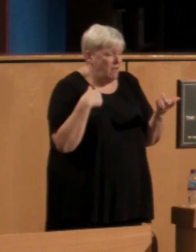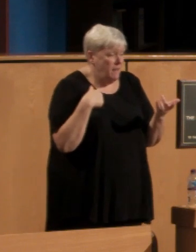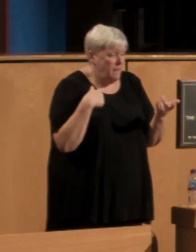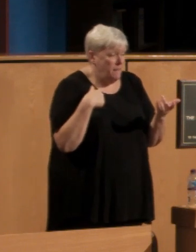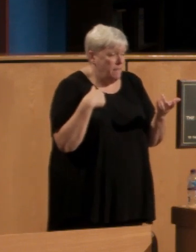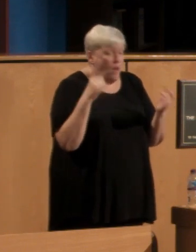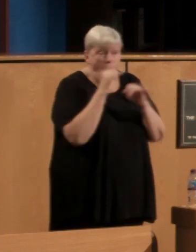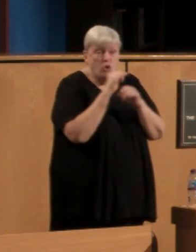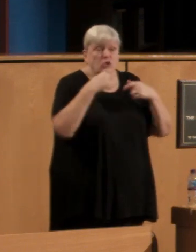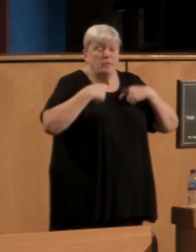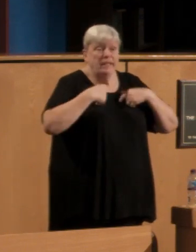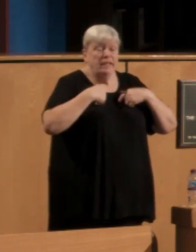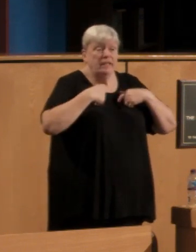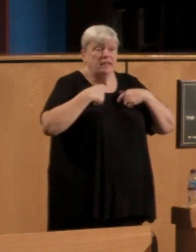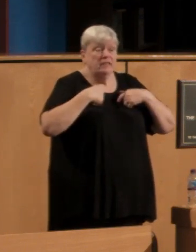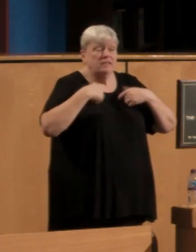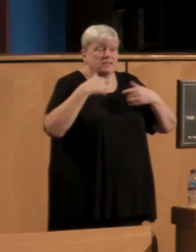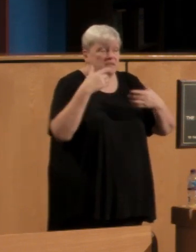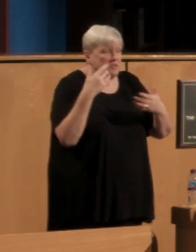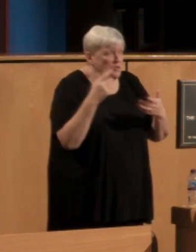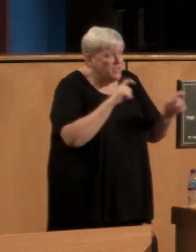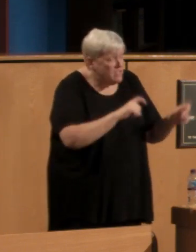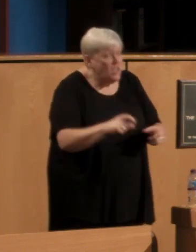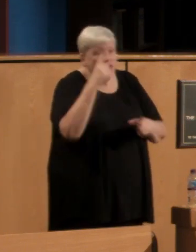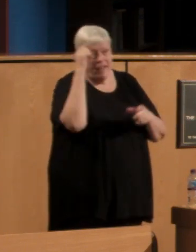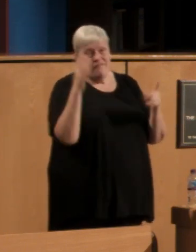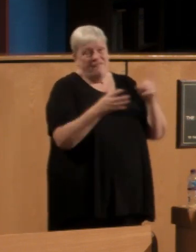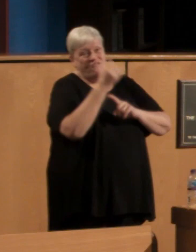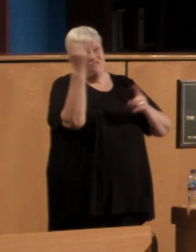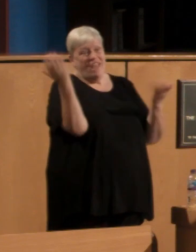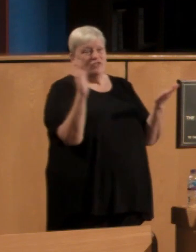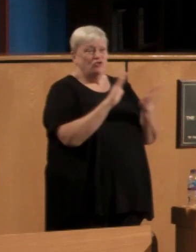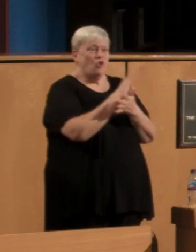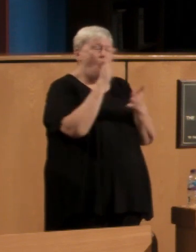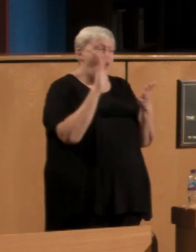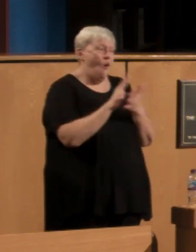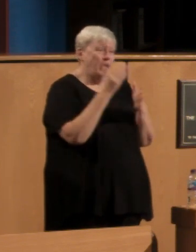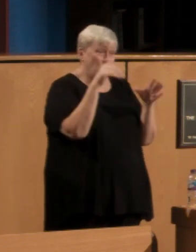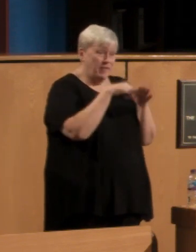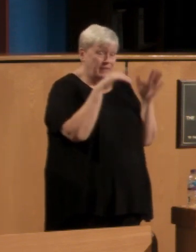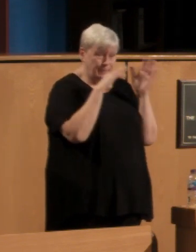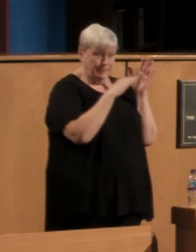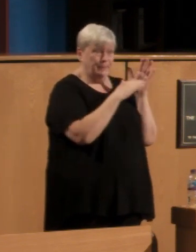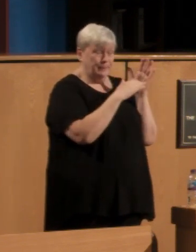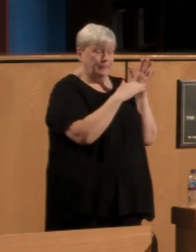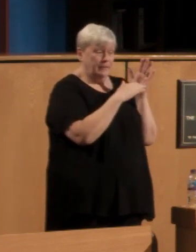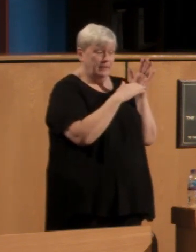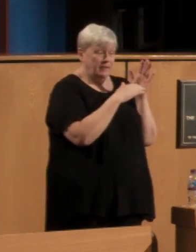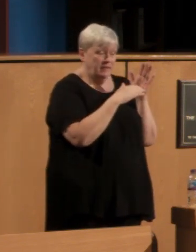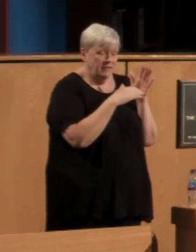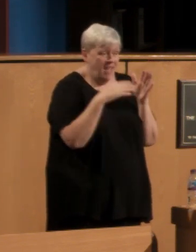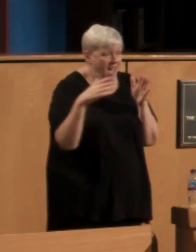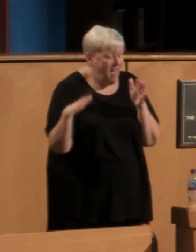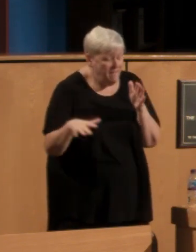And horror to me is a space where if you can still find joy within horror, to me that's sort of the one place where I find